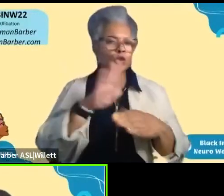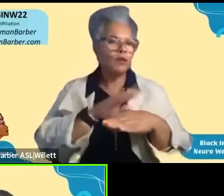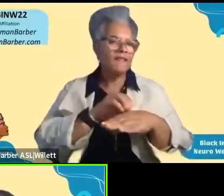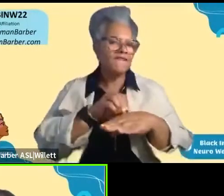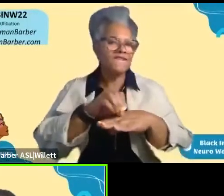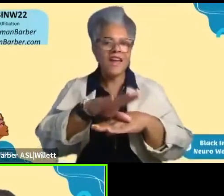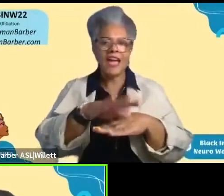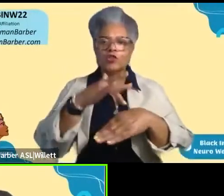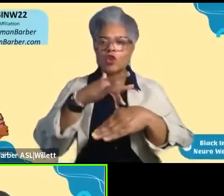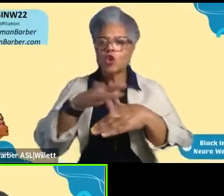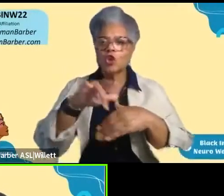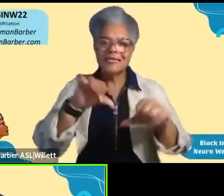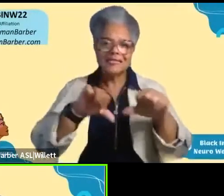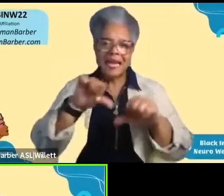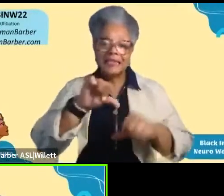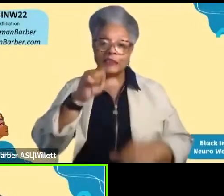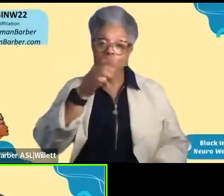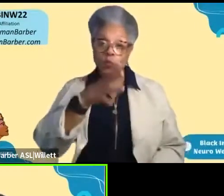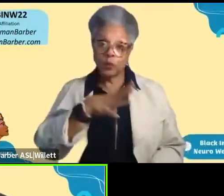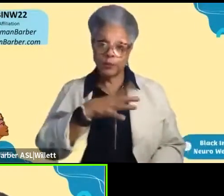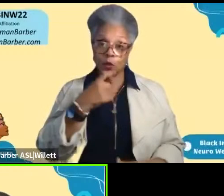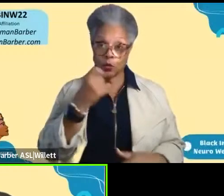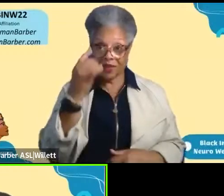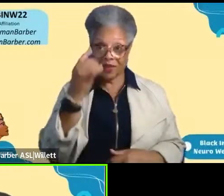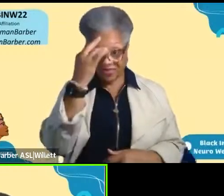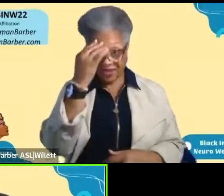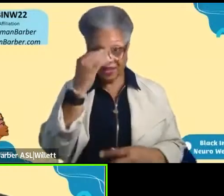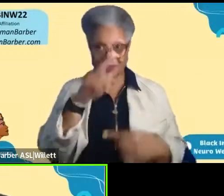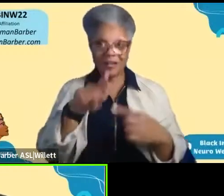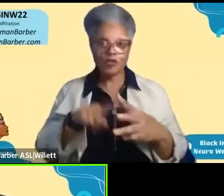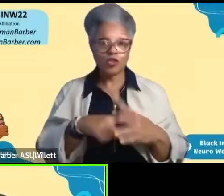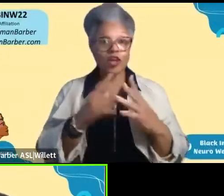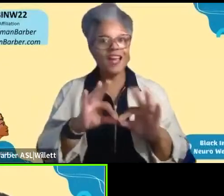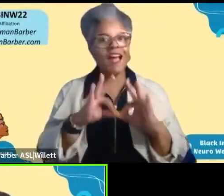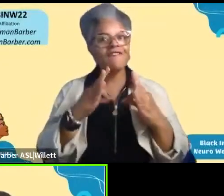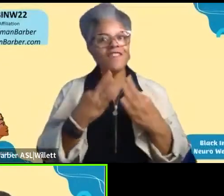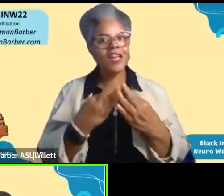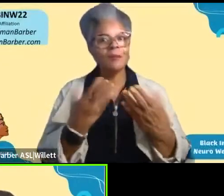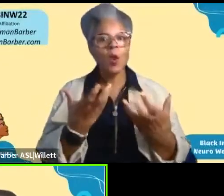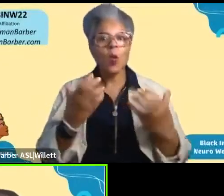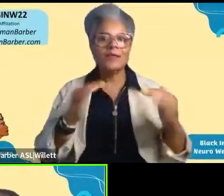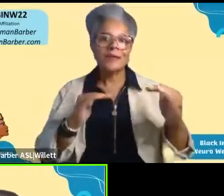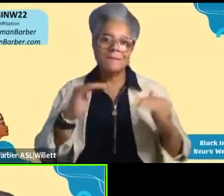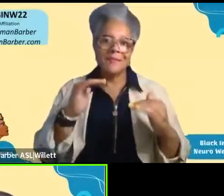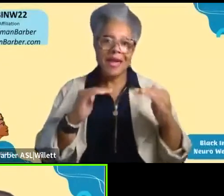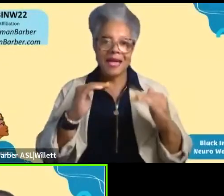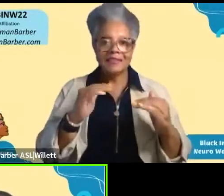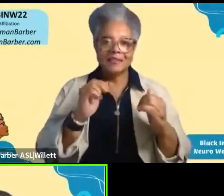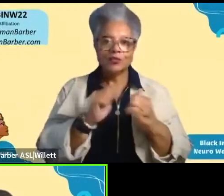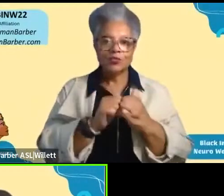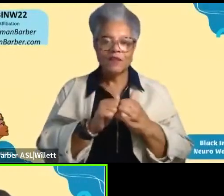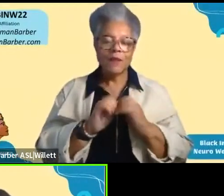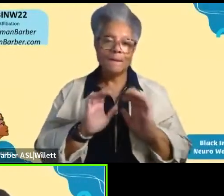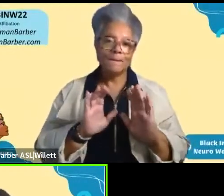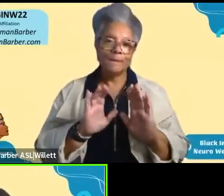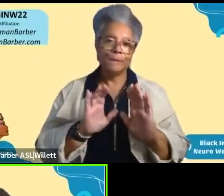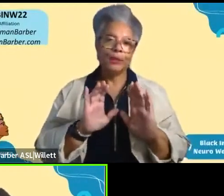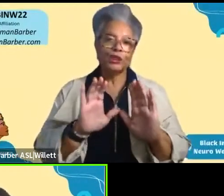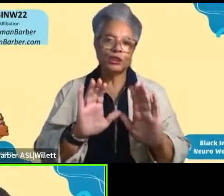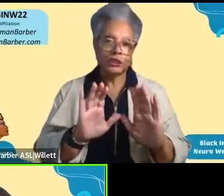early scientist women who are thinking about starting a family and want to balance that with pushing their research